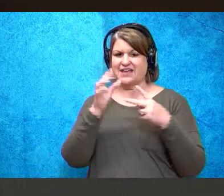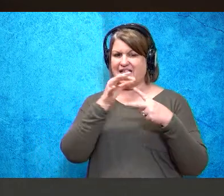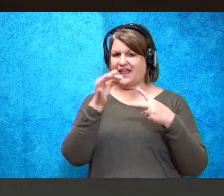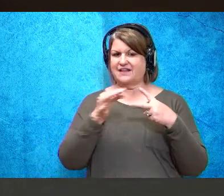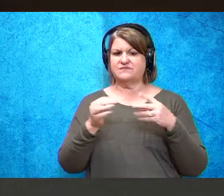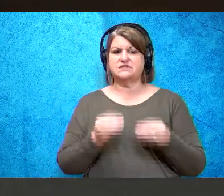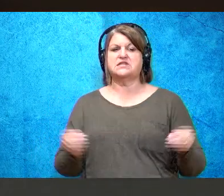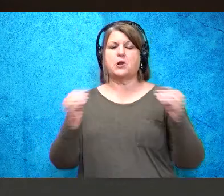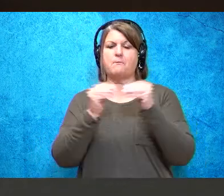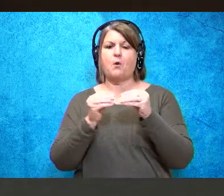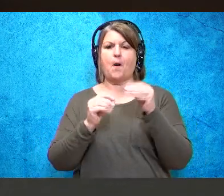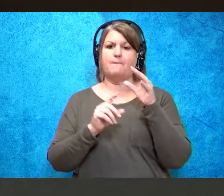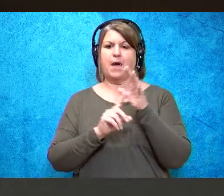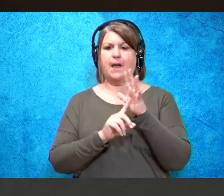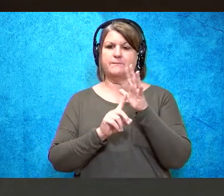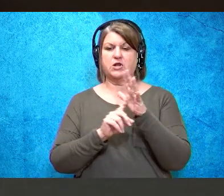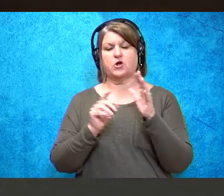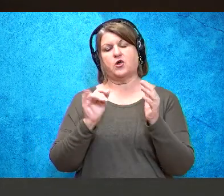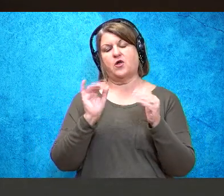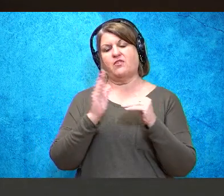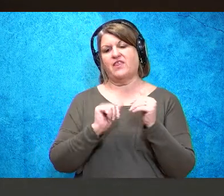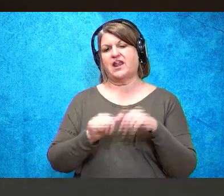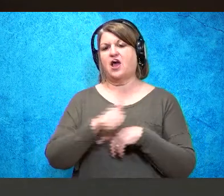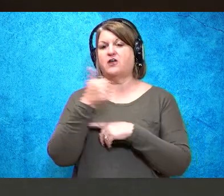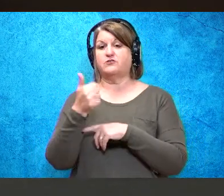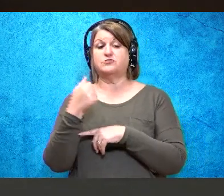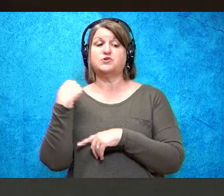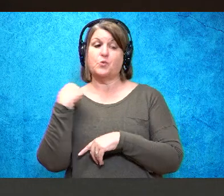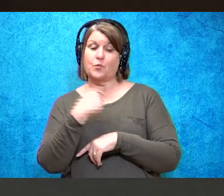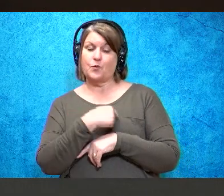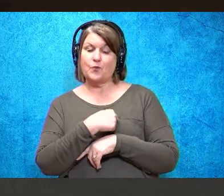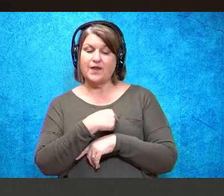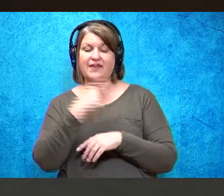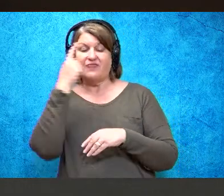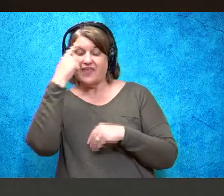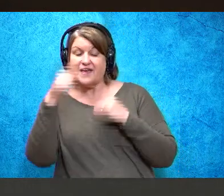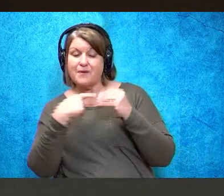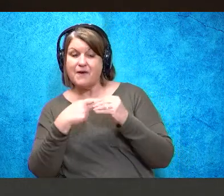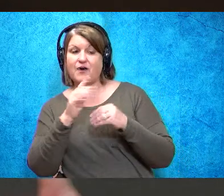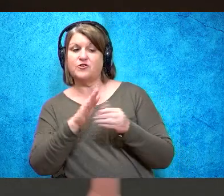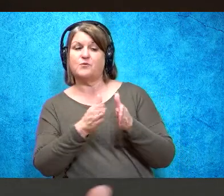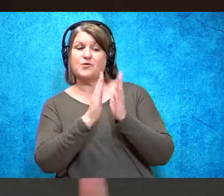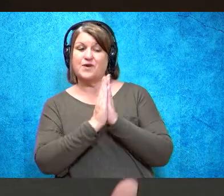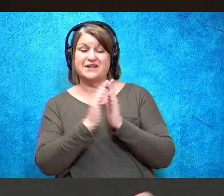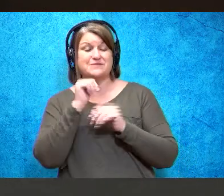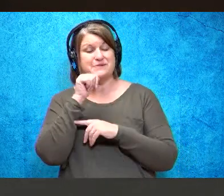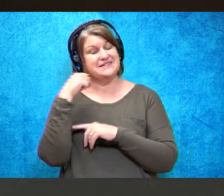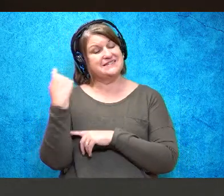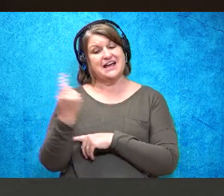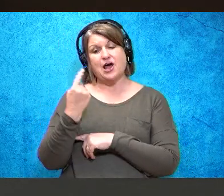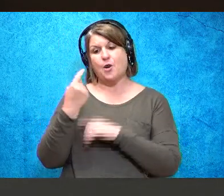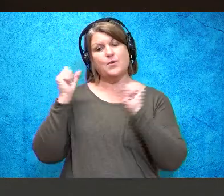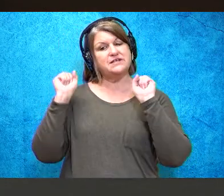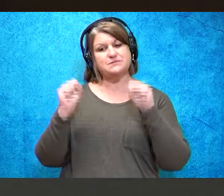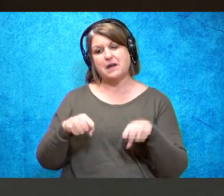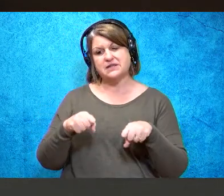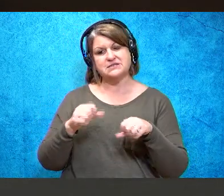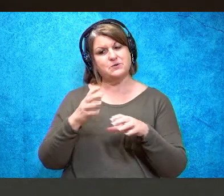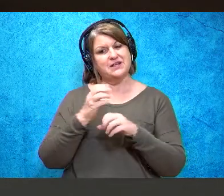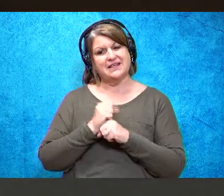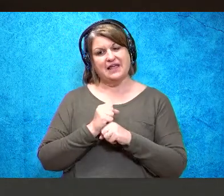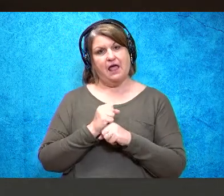others. So we do keep your requests in mind, but it's not always possible for you to get the class that you